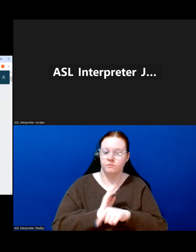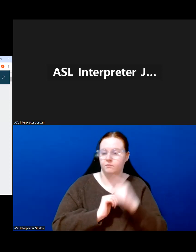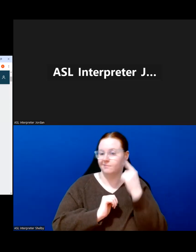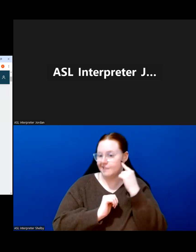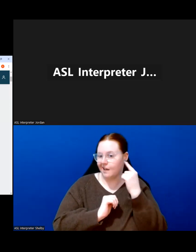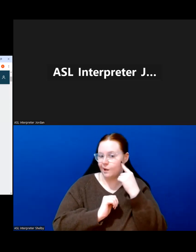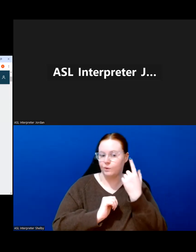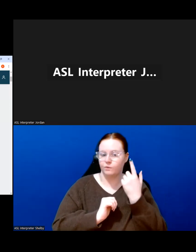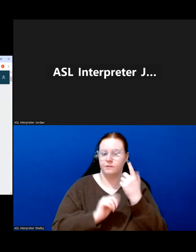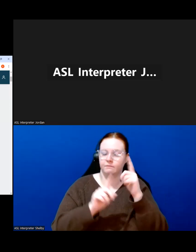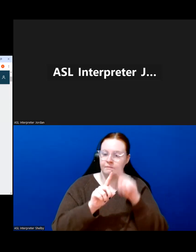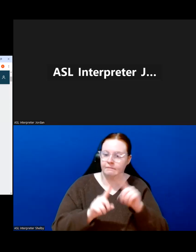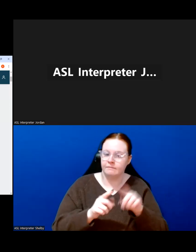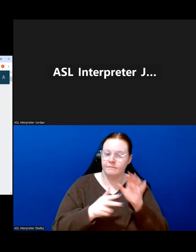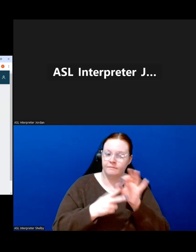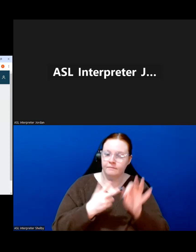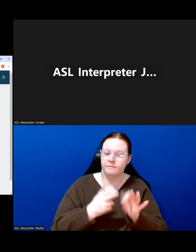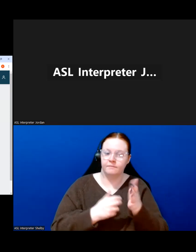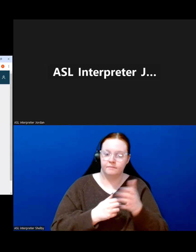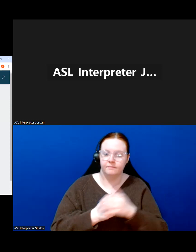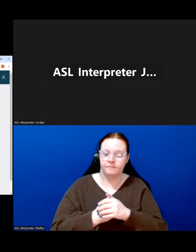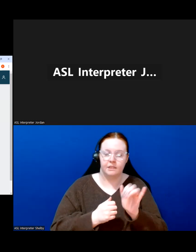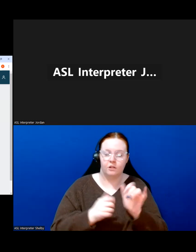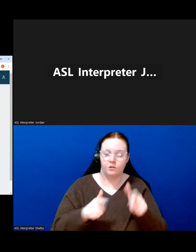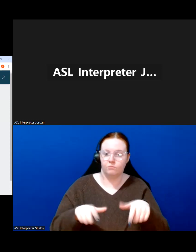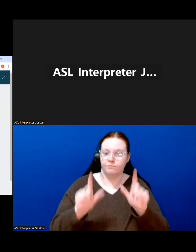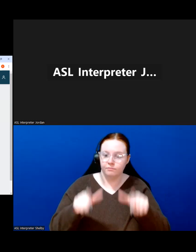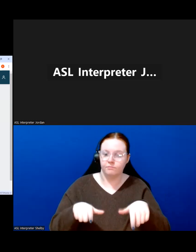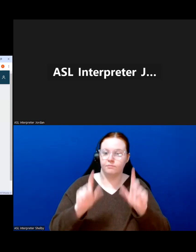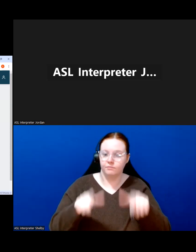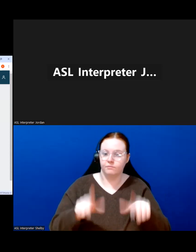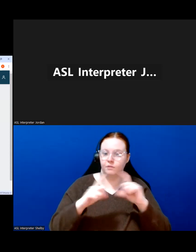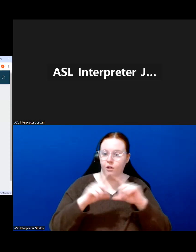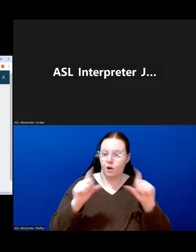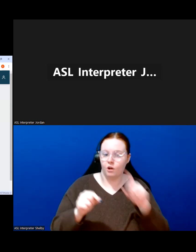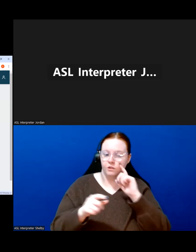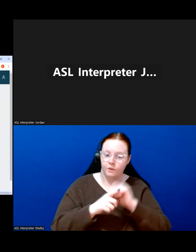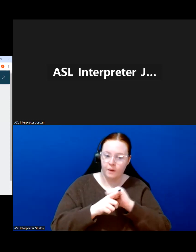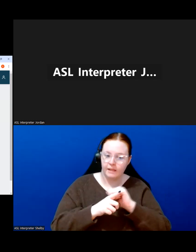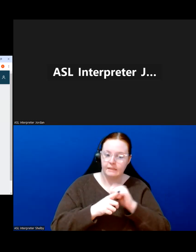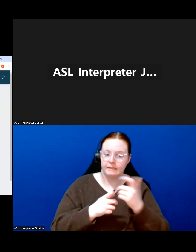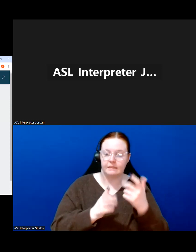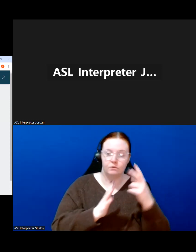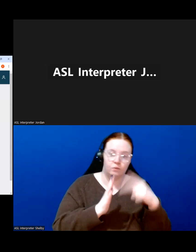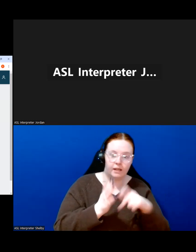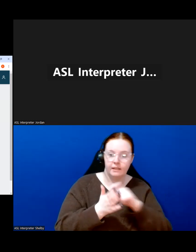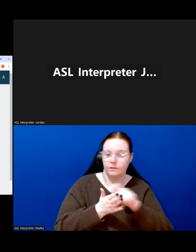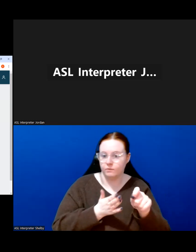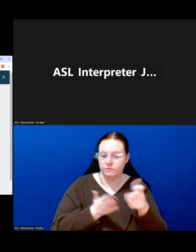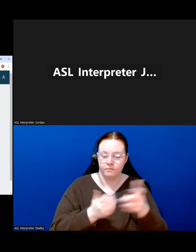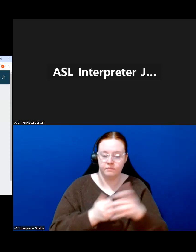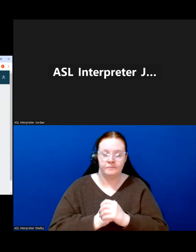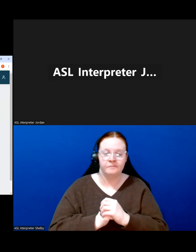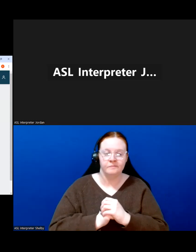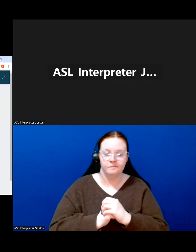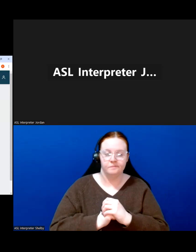that I can listen to. I can also do flashcards and listening and writing exercises as well. So when I'm